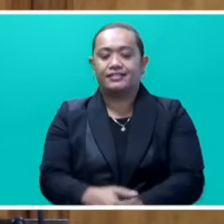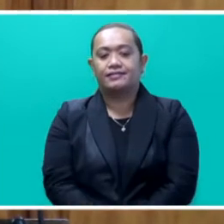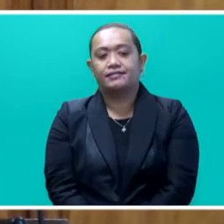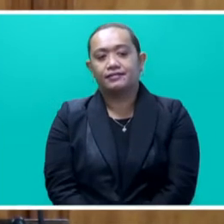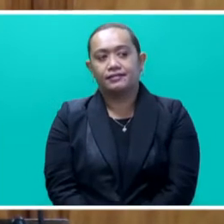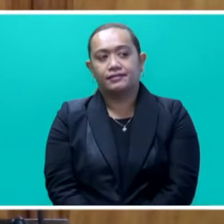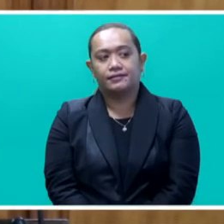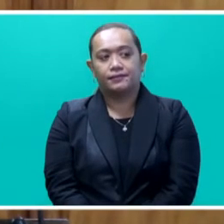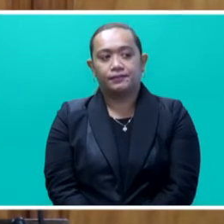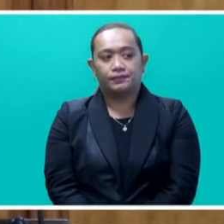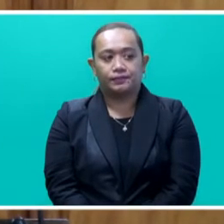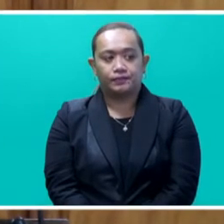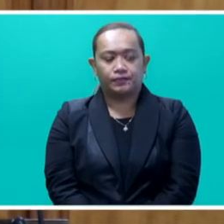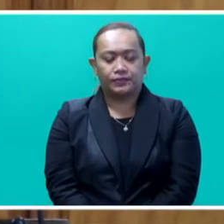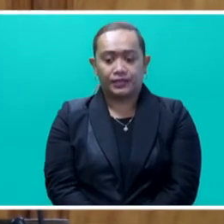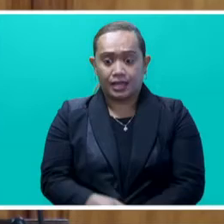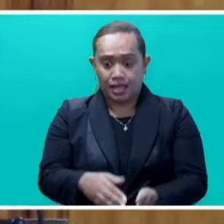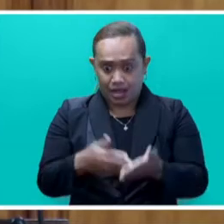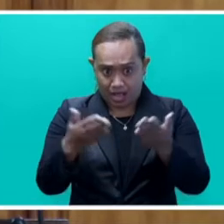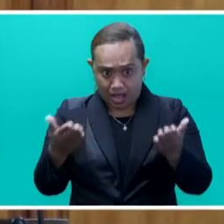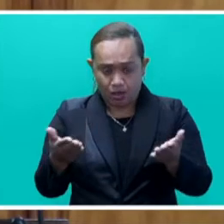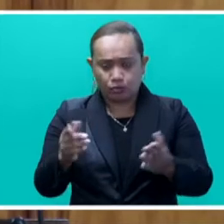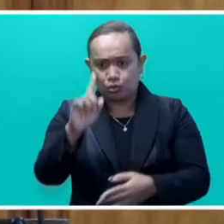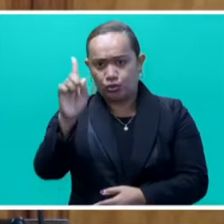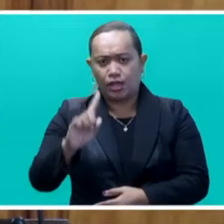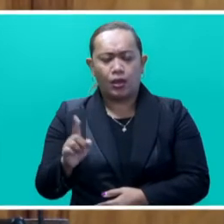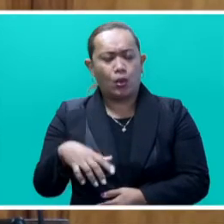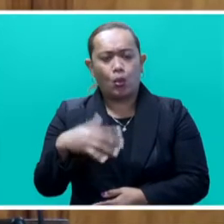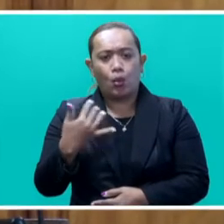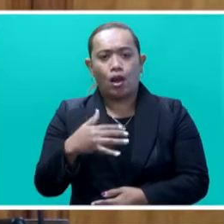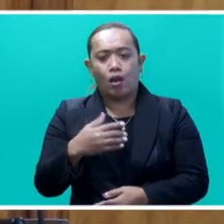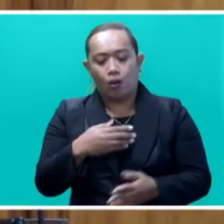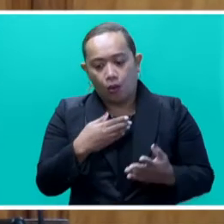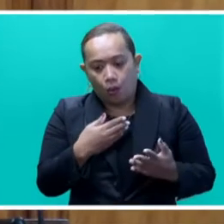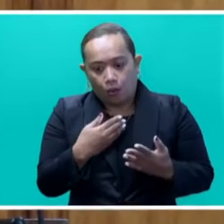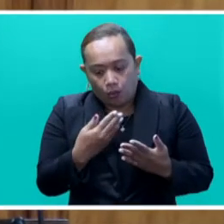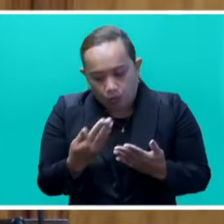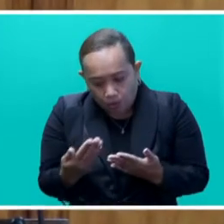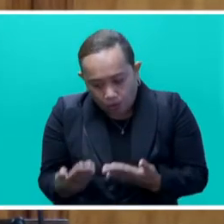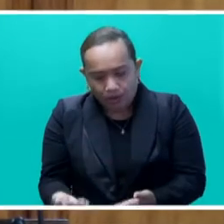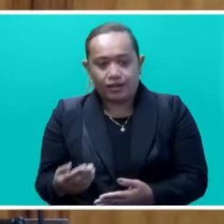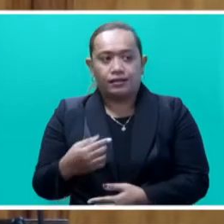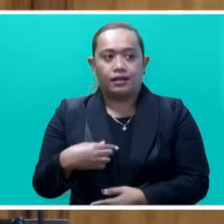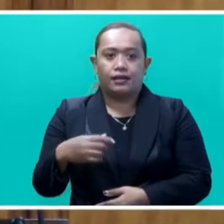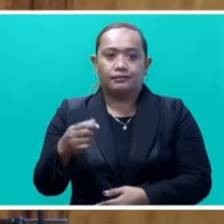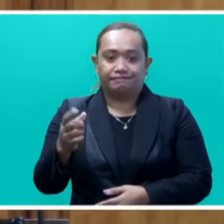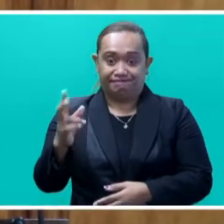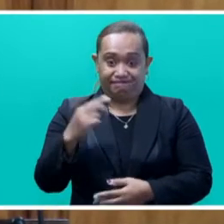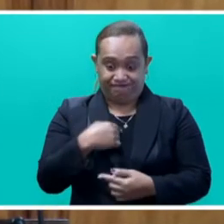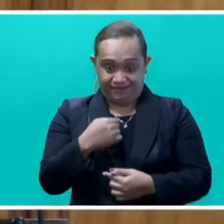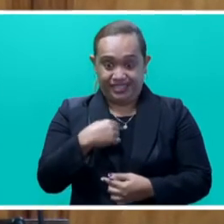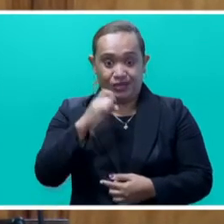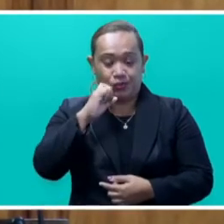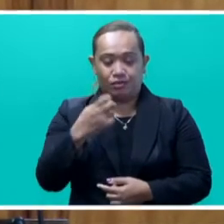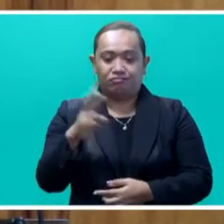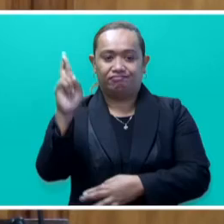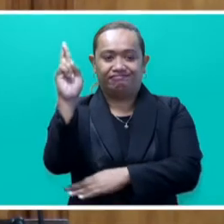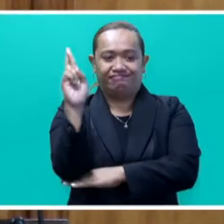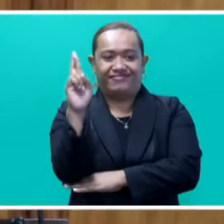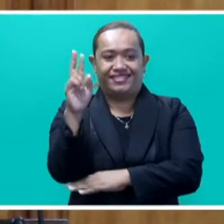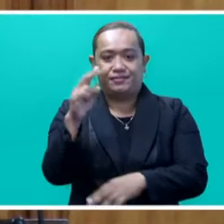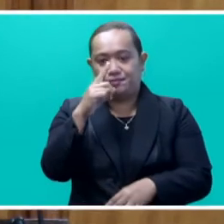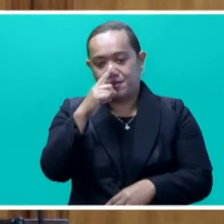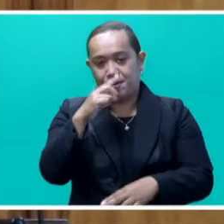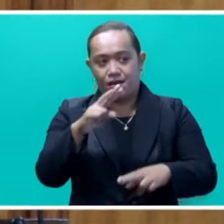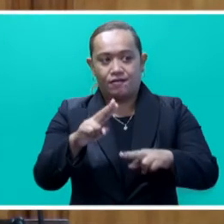It is an honor and a privilege to be part of this August Parliament and represent the people of Fiji. I'm